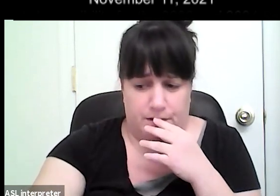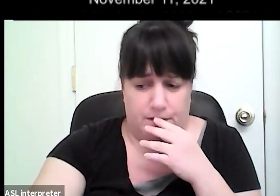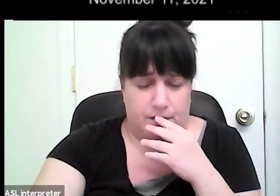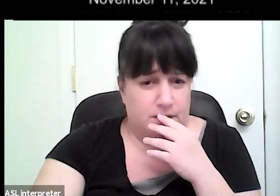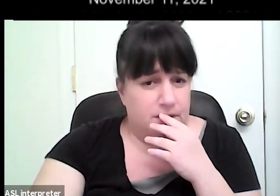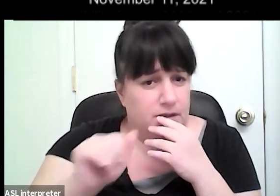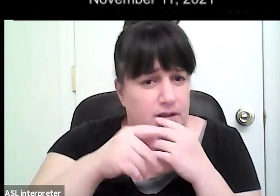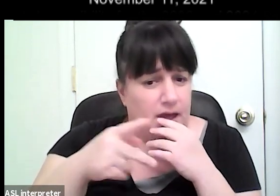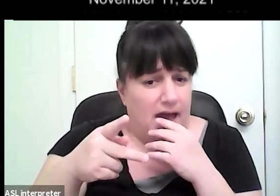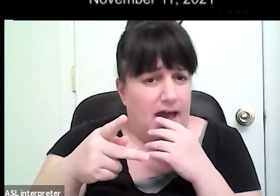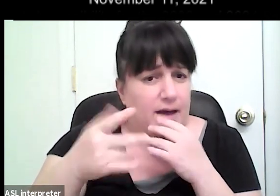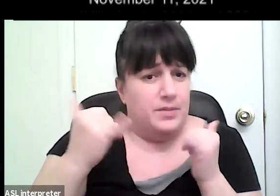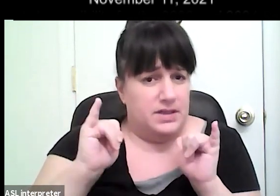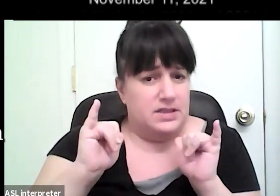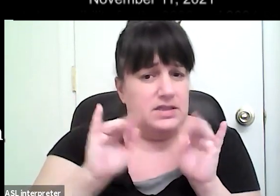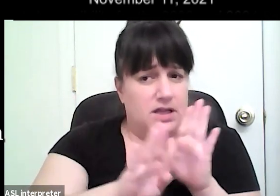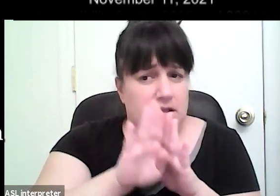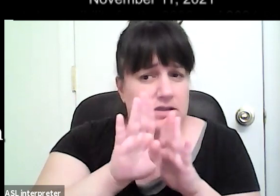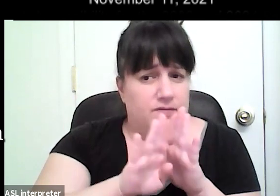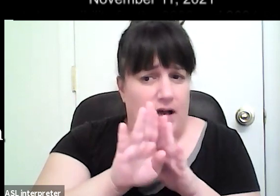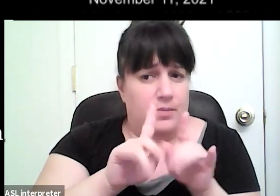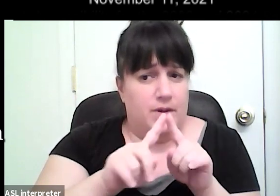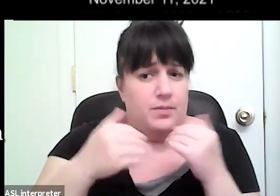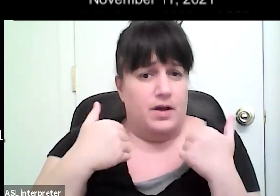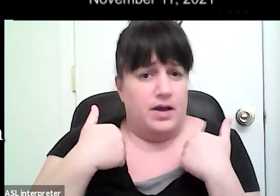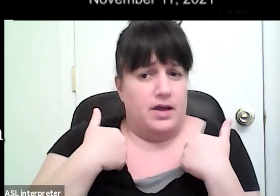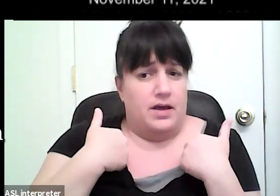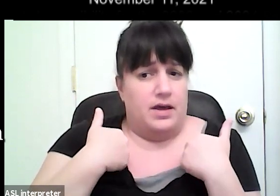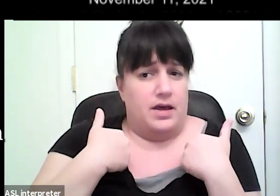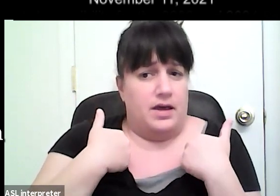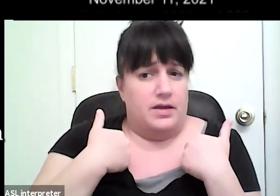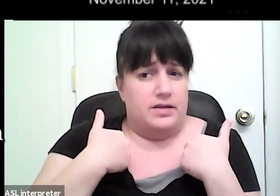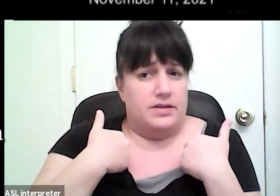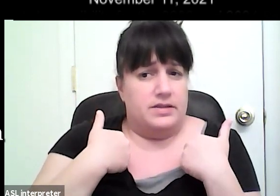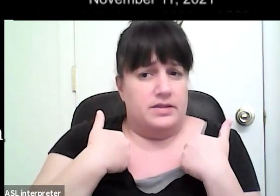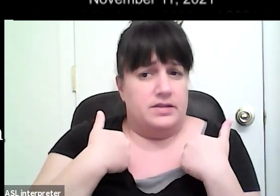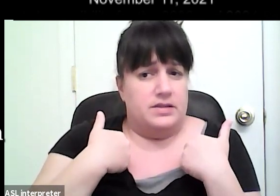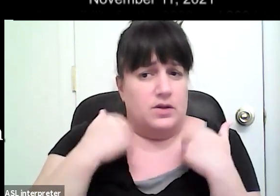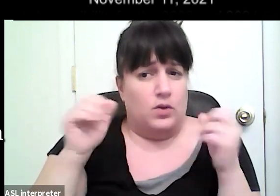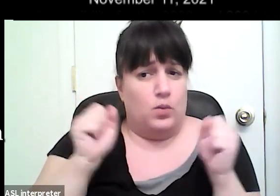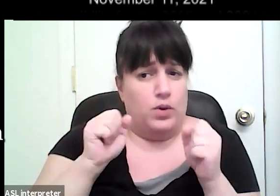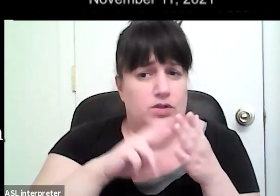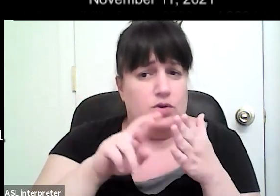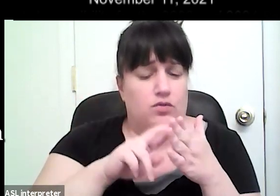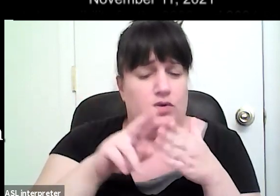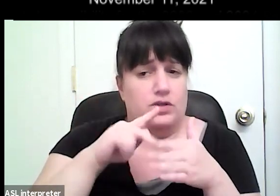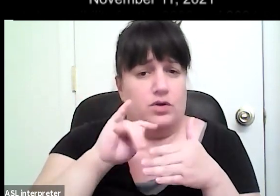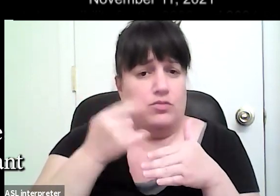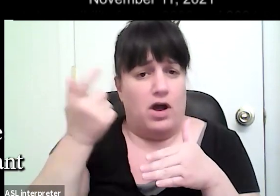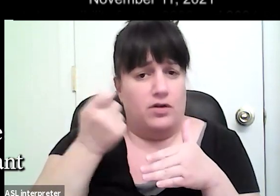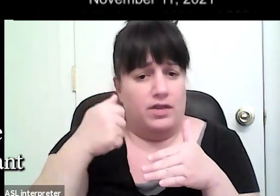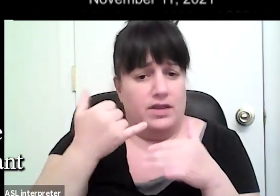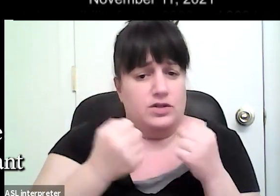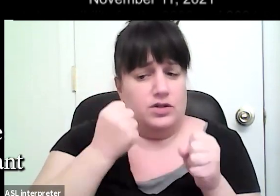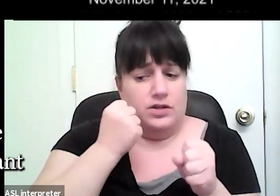app currently is still in development, but it has gotten a winter research project grant this year,